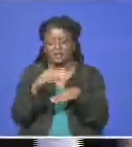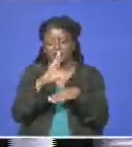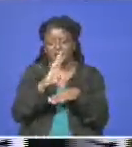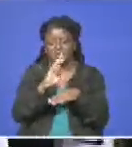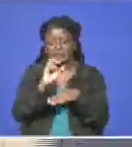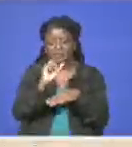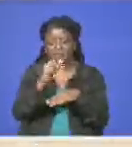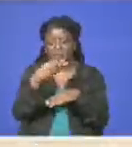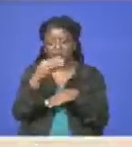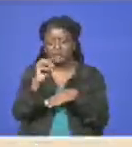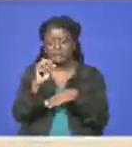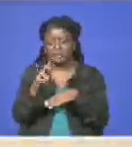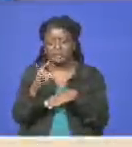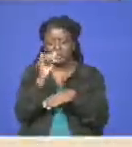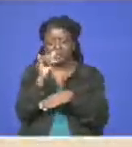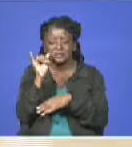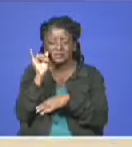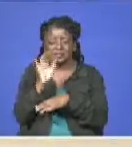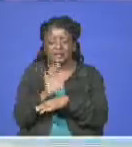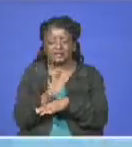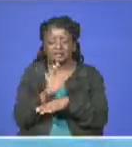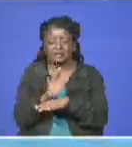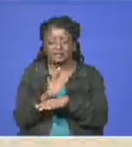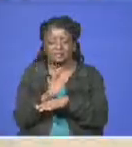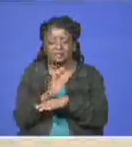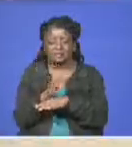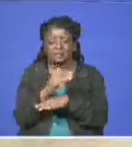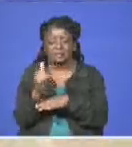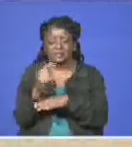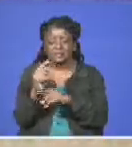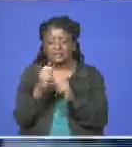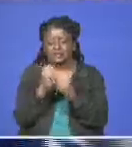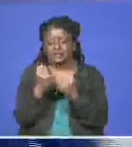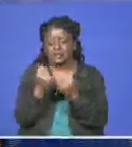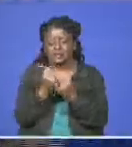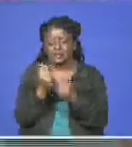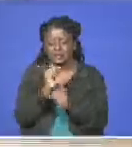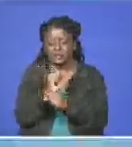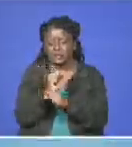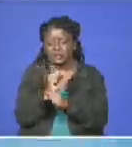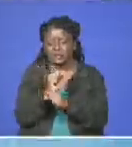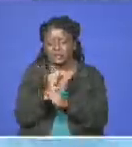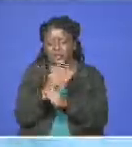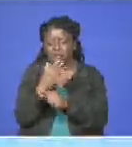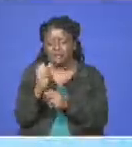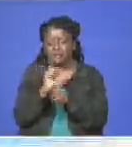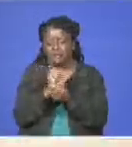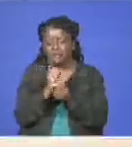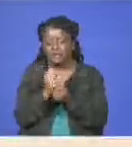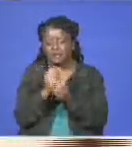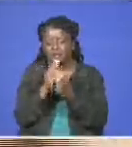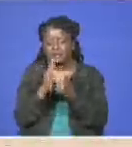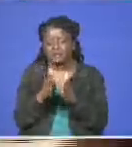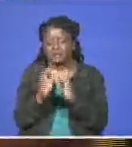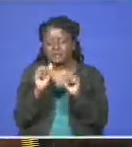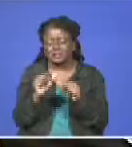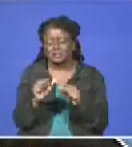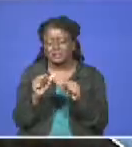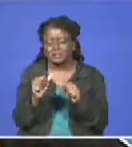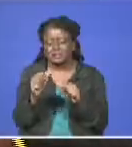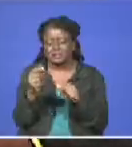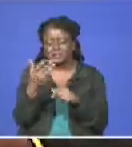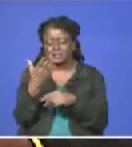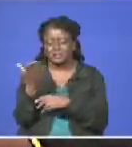afternoon. Memphis' size and overall team athleticism was evident early and often, especially on the interior with big man Isaiah Maurice and DJ